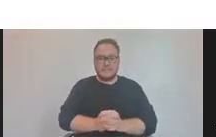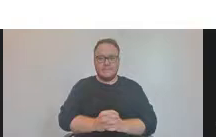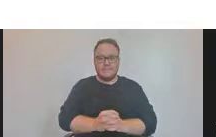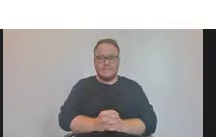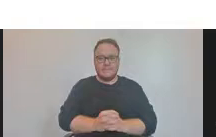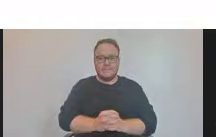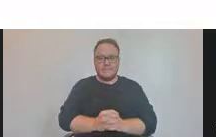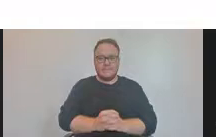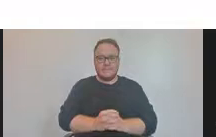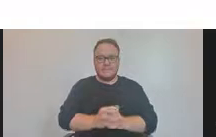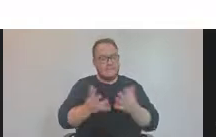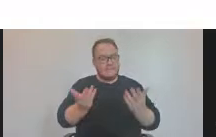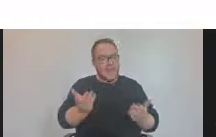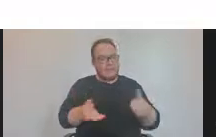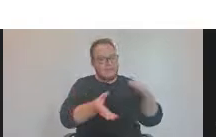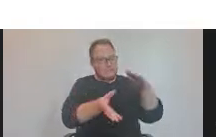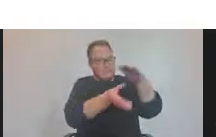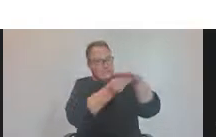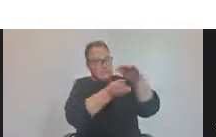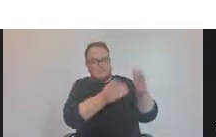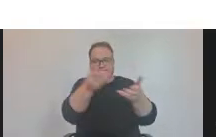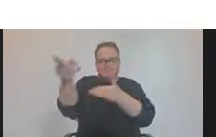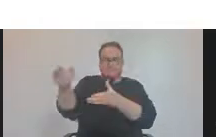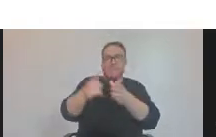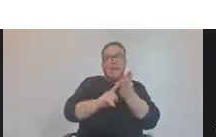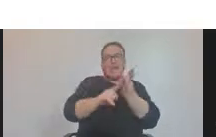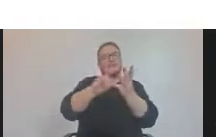We've now started recording, Alison, and over to you.